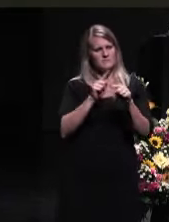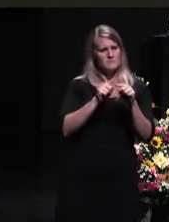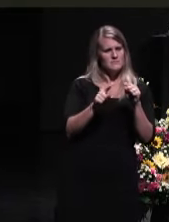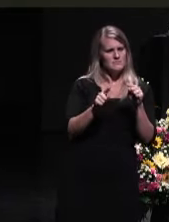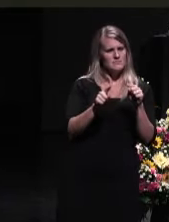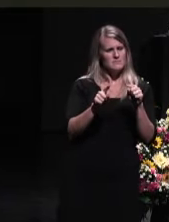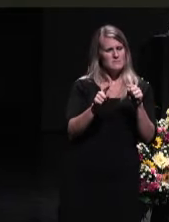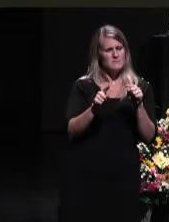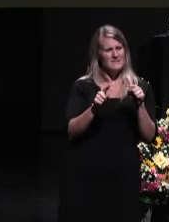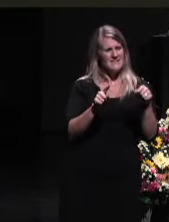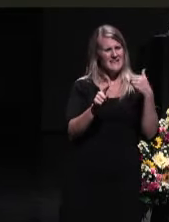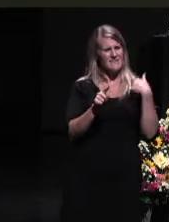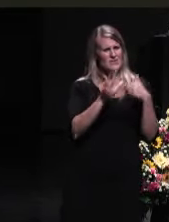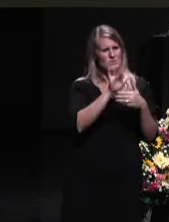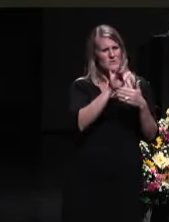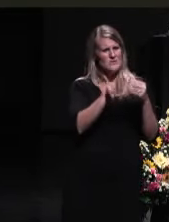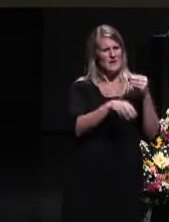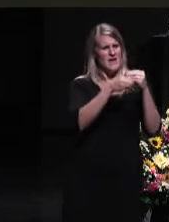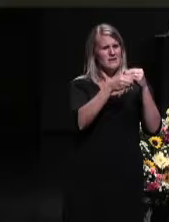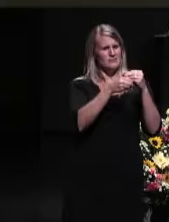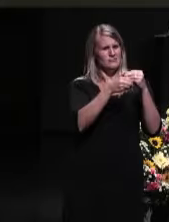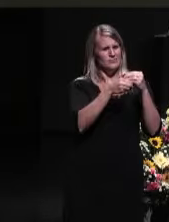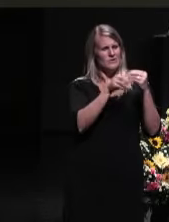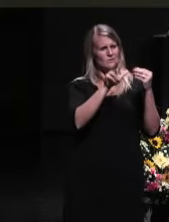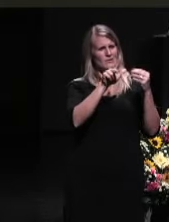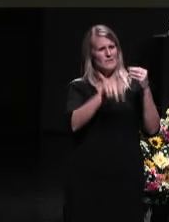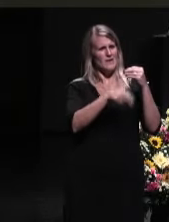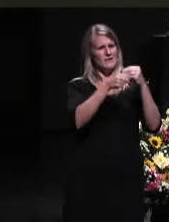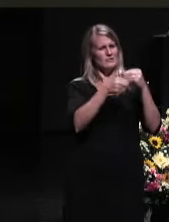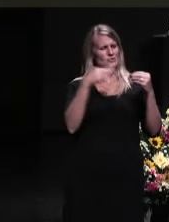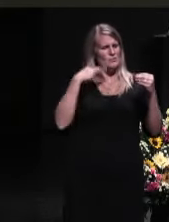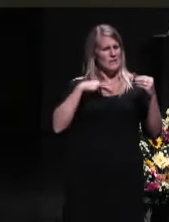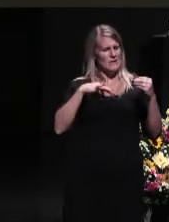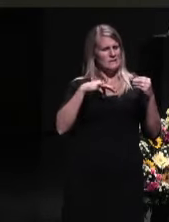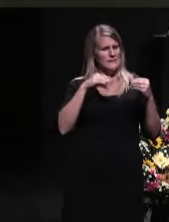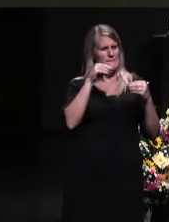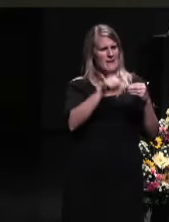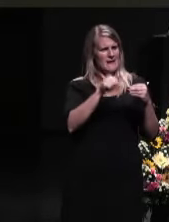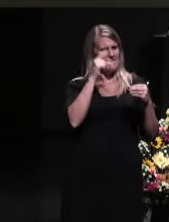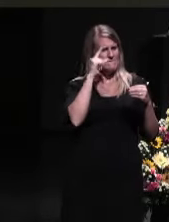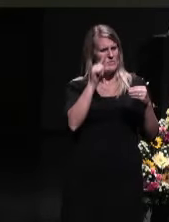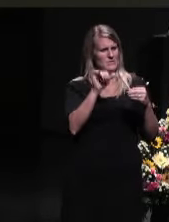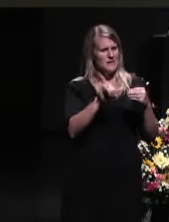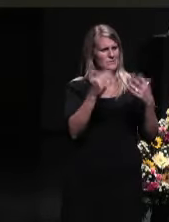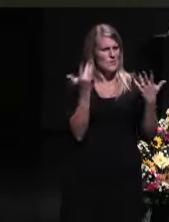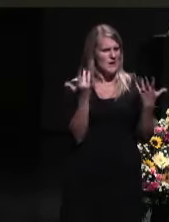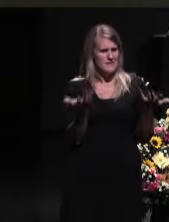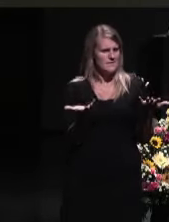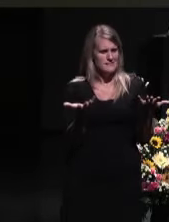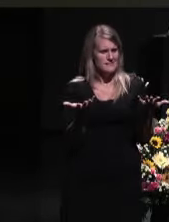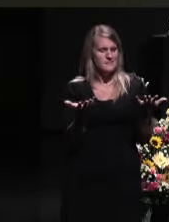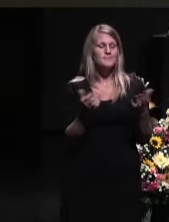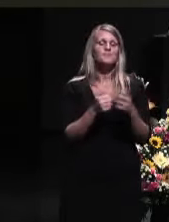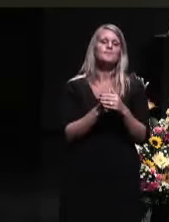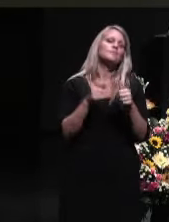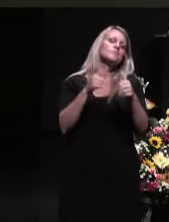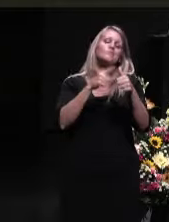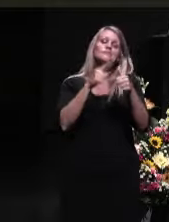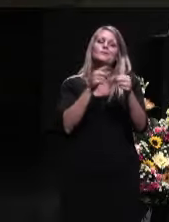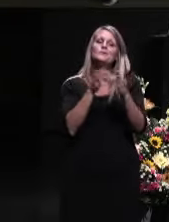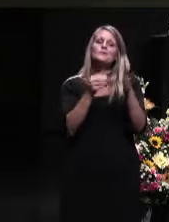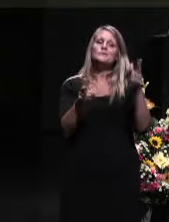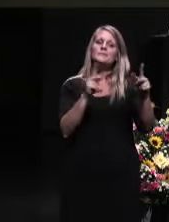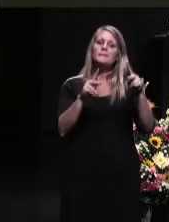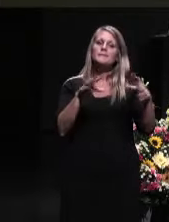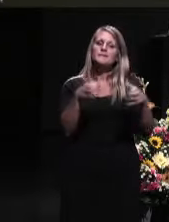23 extra credits that they're paying for and taking time. Why? Part of it is the student population that we serve.